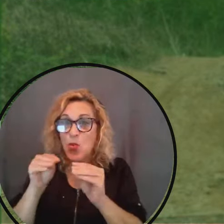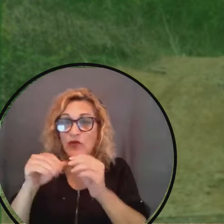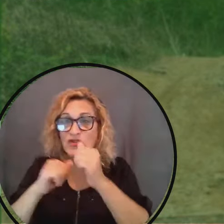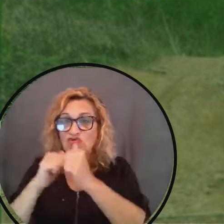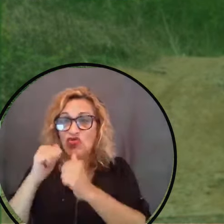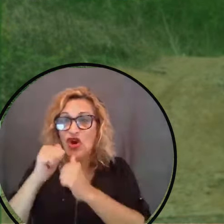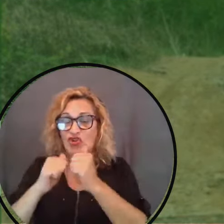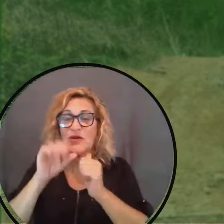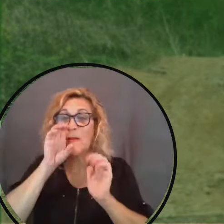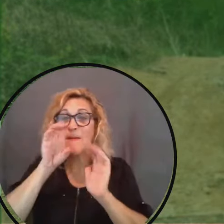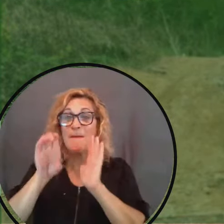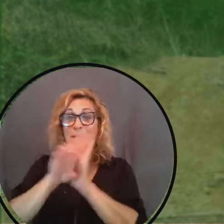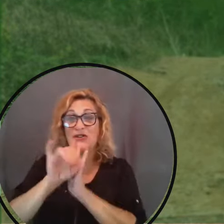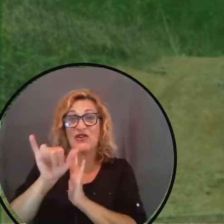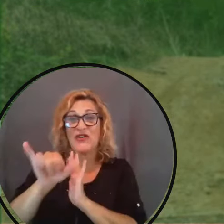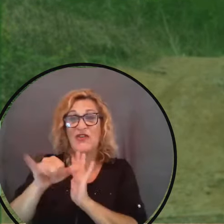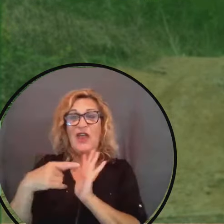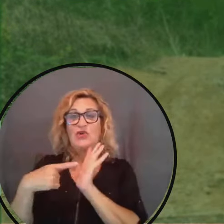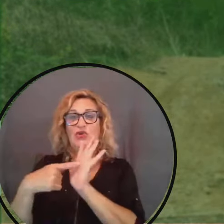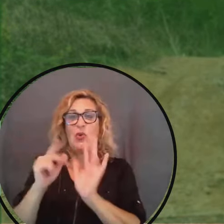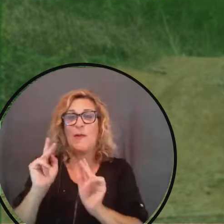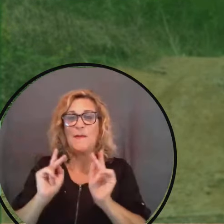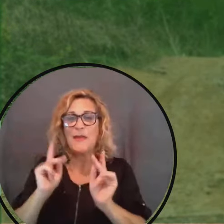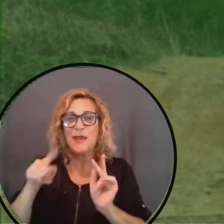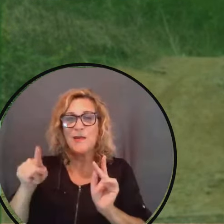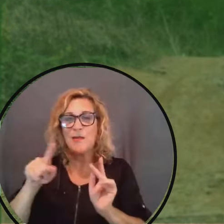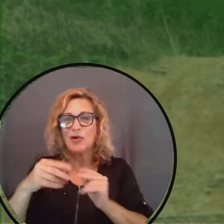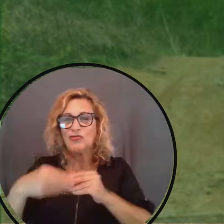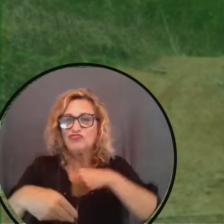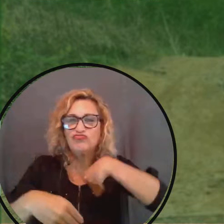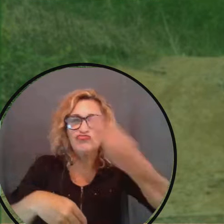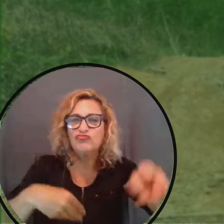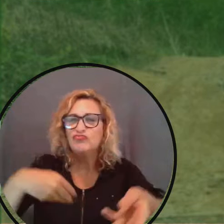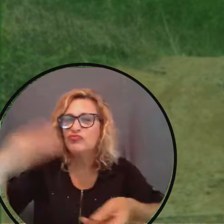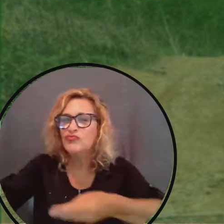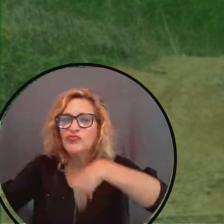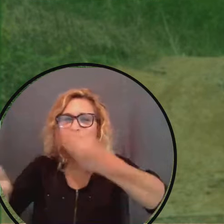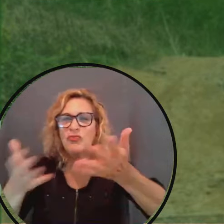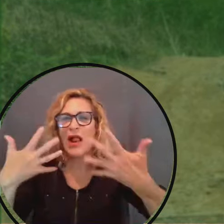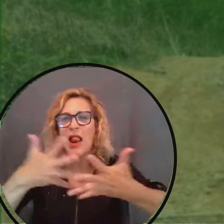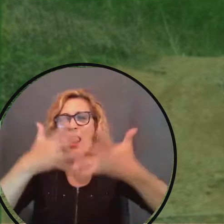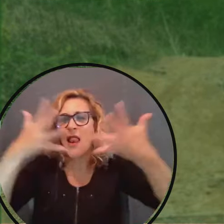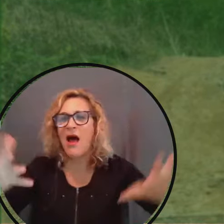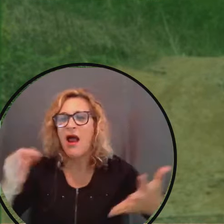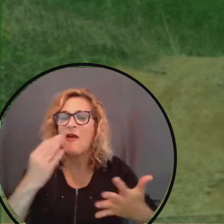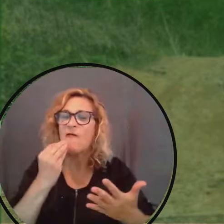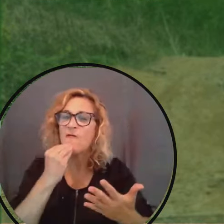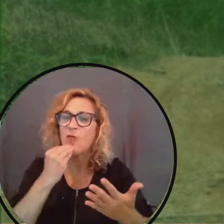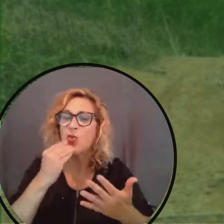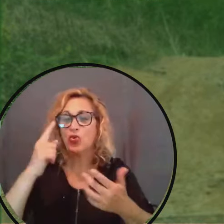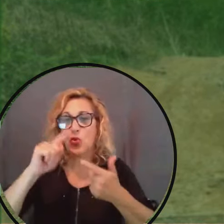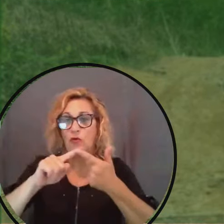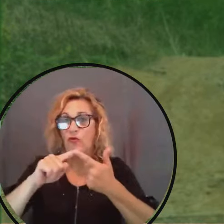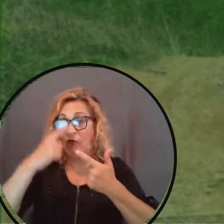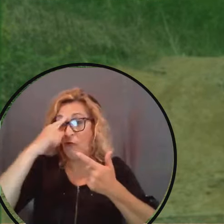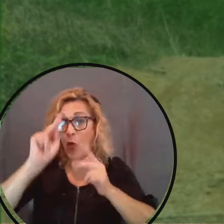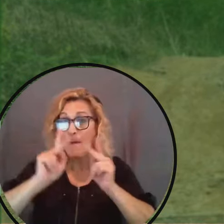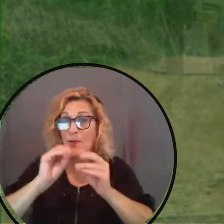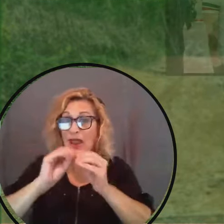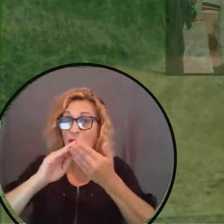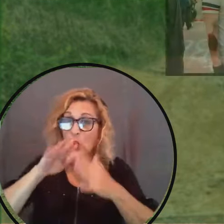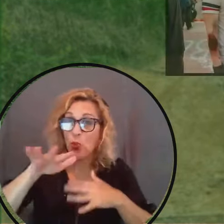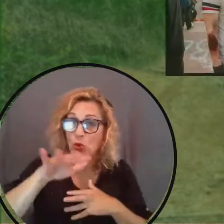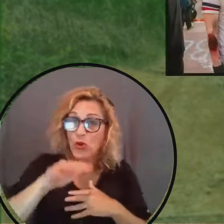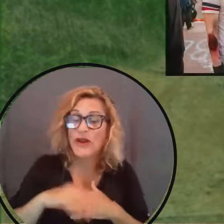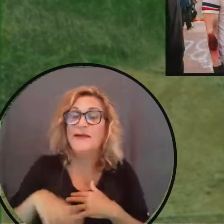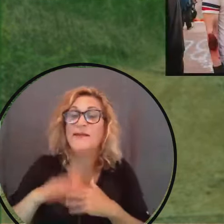these images of people doing, you know, giving out large amounts of food to people in their communities. In the next